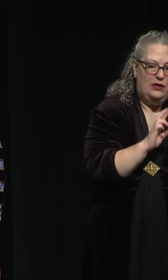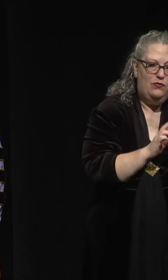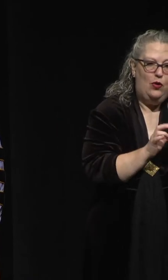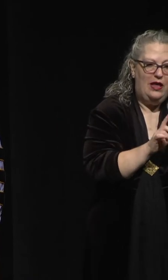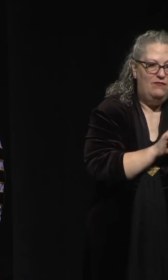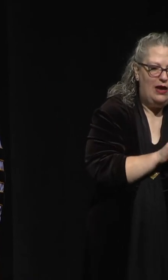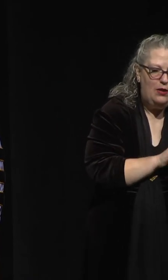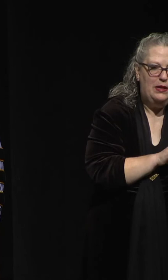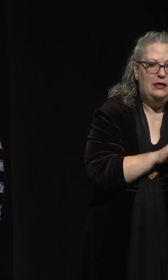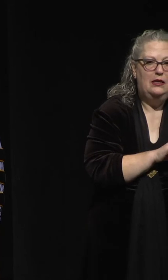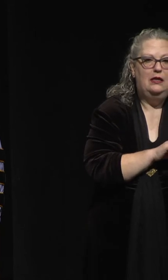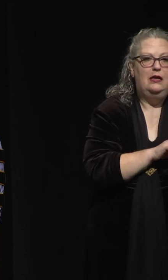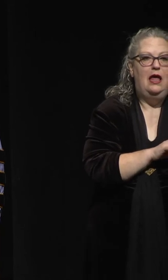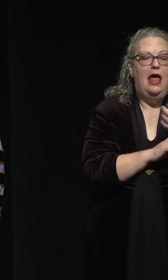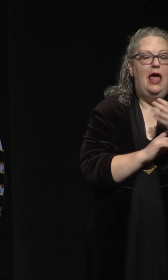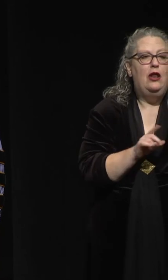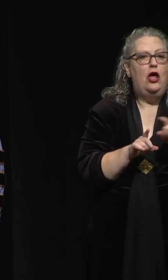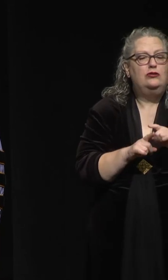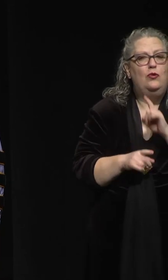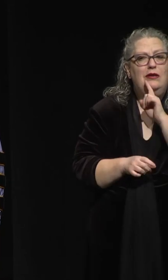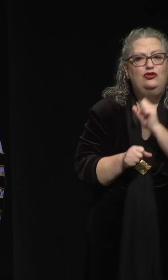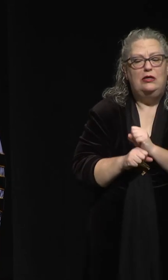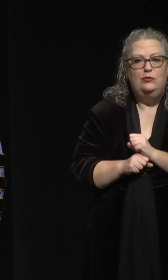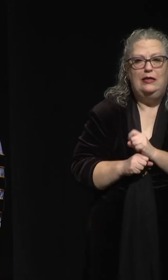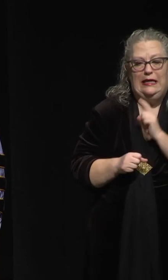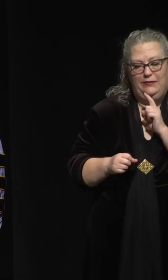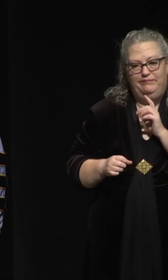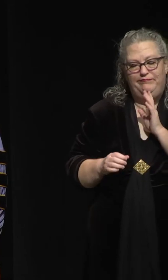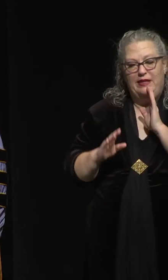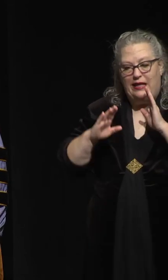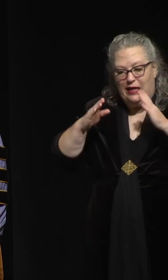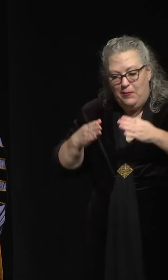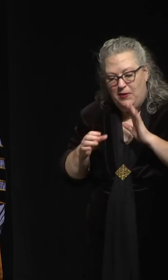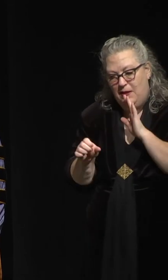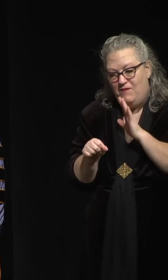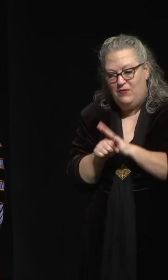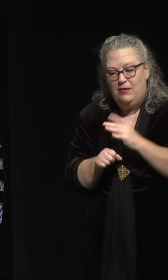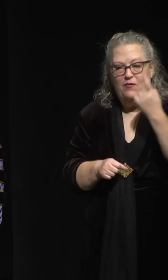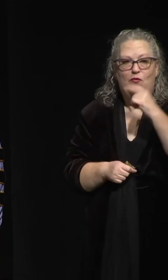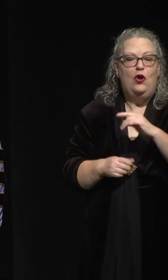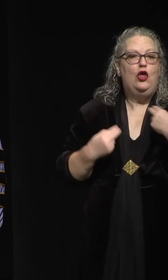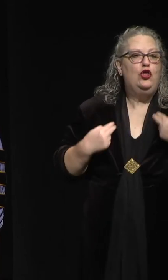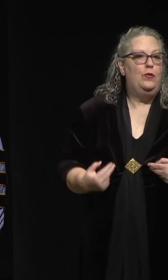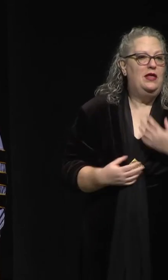for our environment, and a genuine commitment to human values.